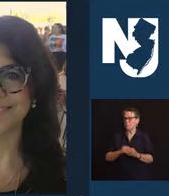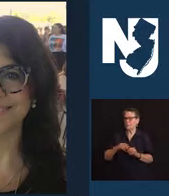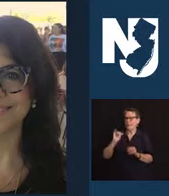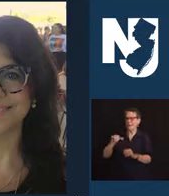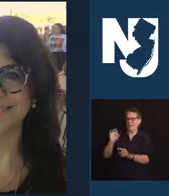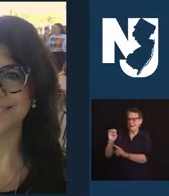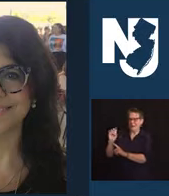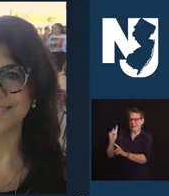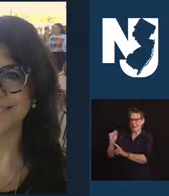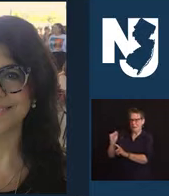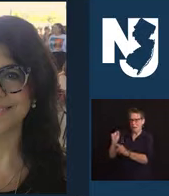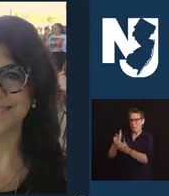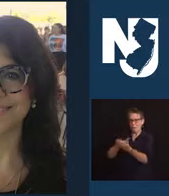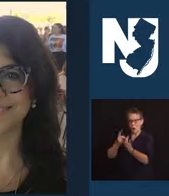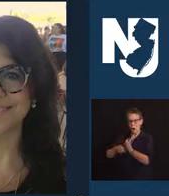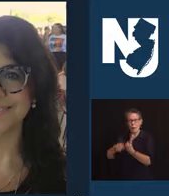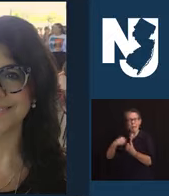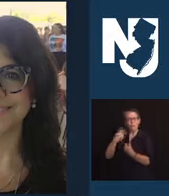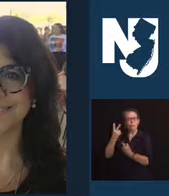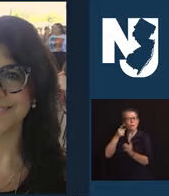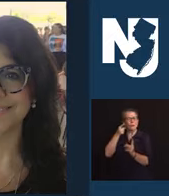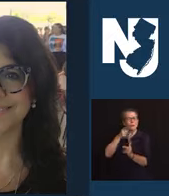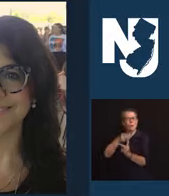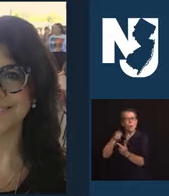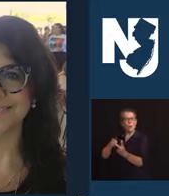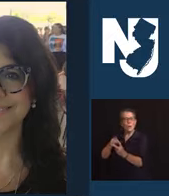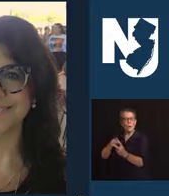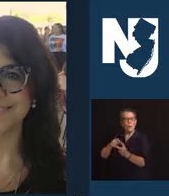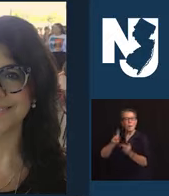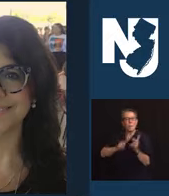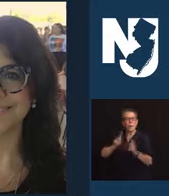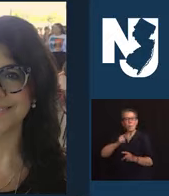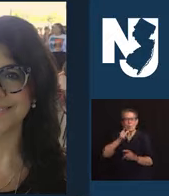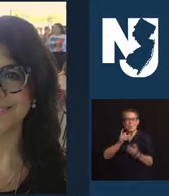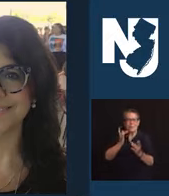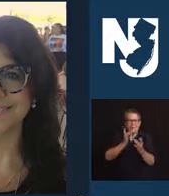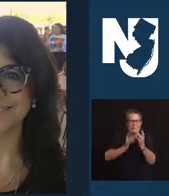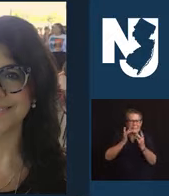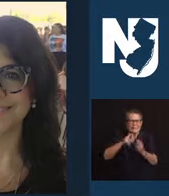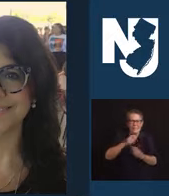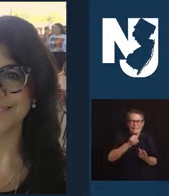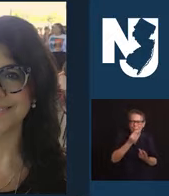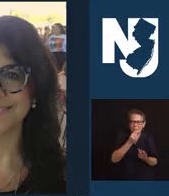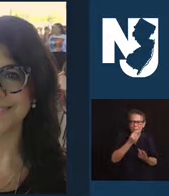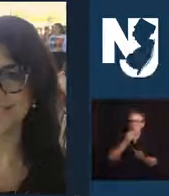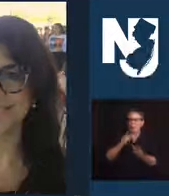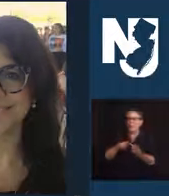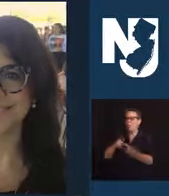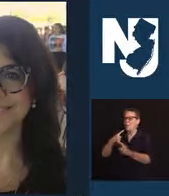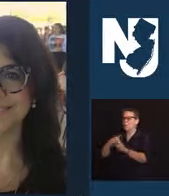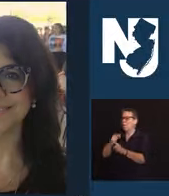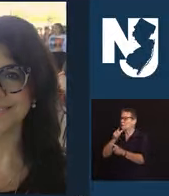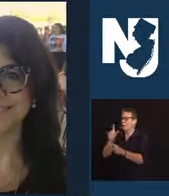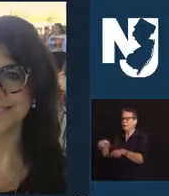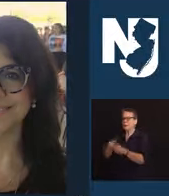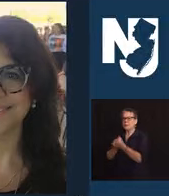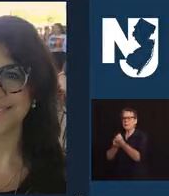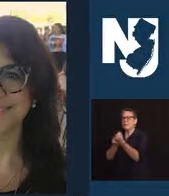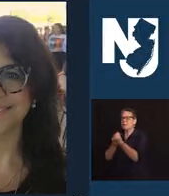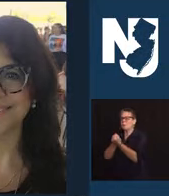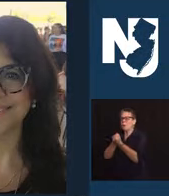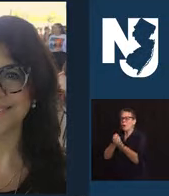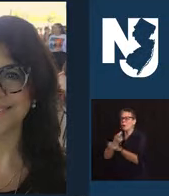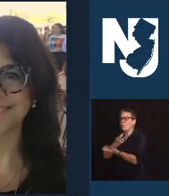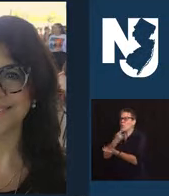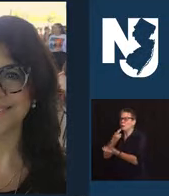goals: tackling food insecurity on the one hand and supporting our restaurants, and God knows they need it, on the other hand. Meals